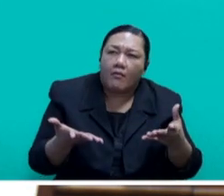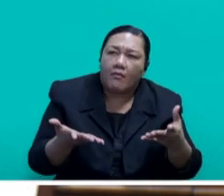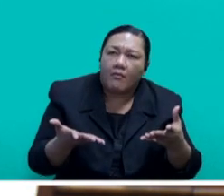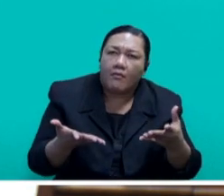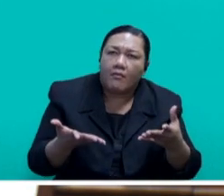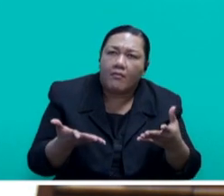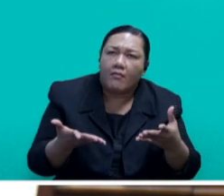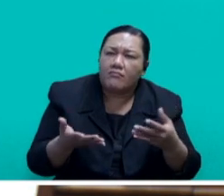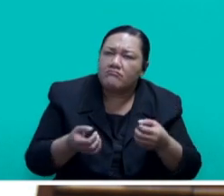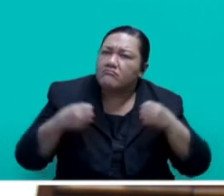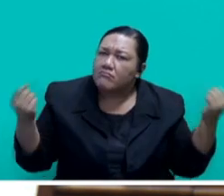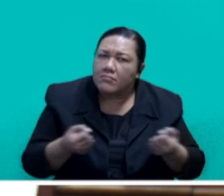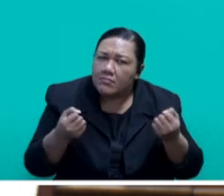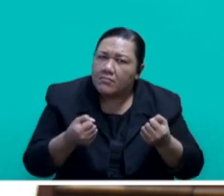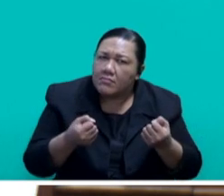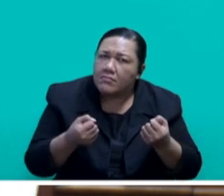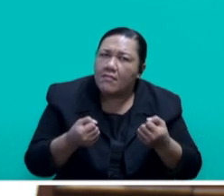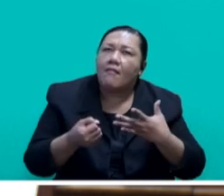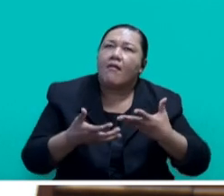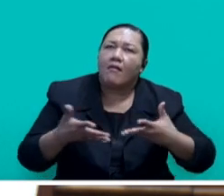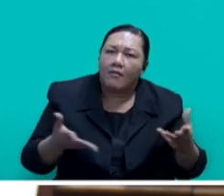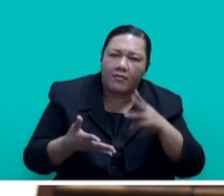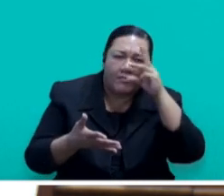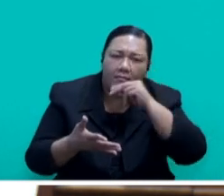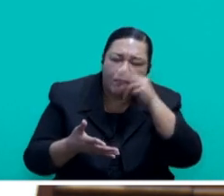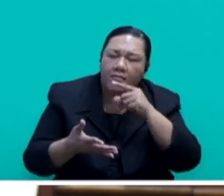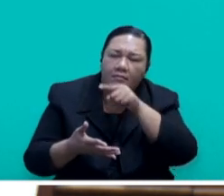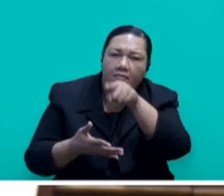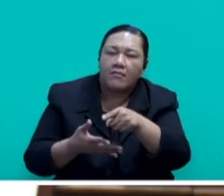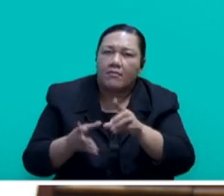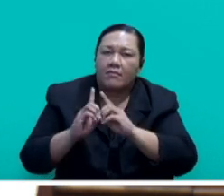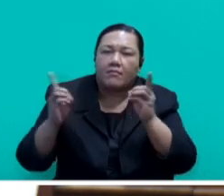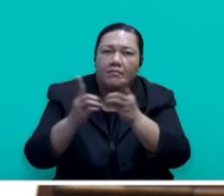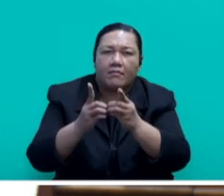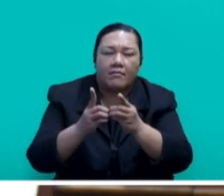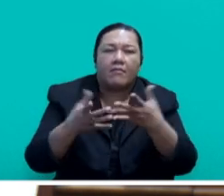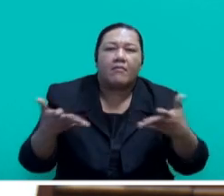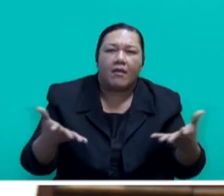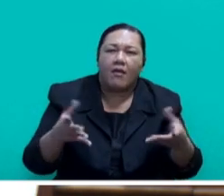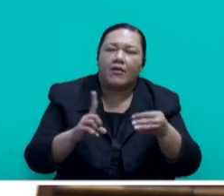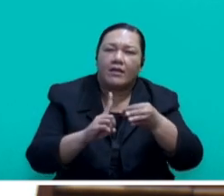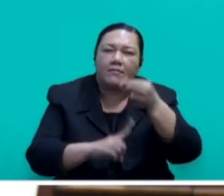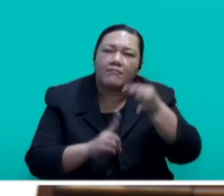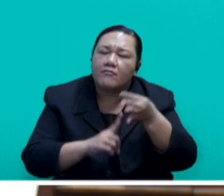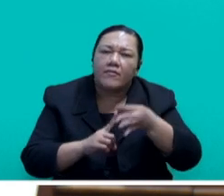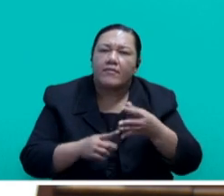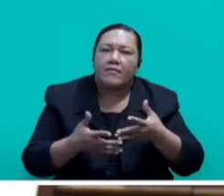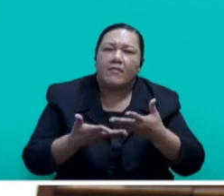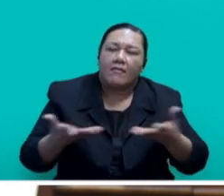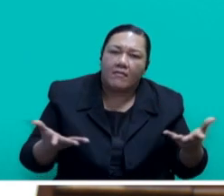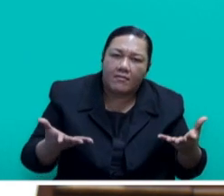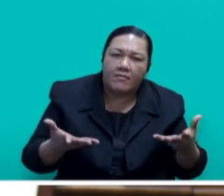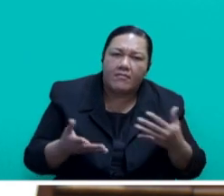are our departments? How can they improve? How much of a difference